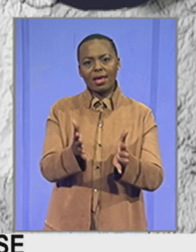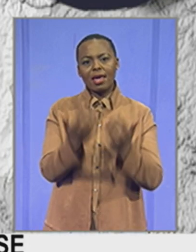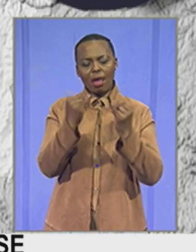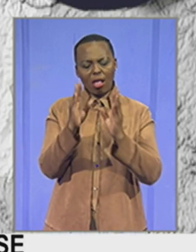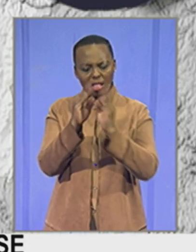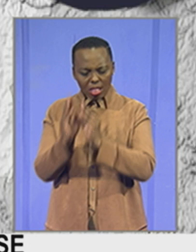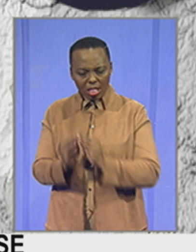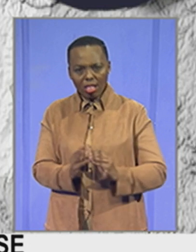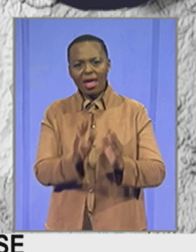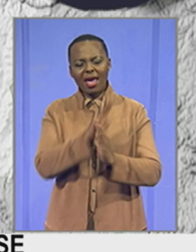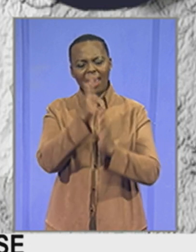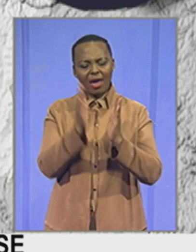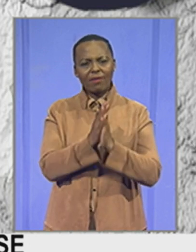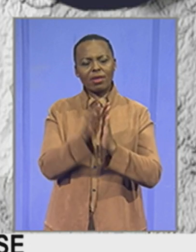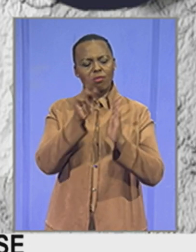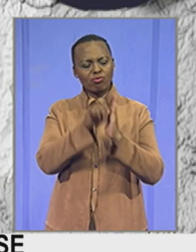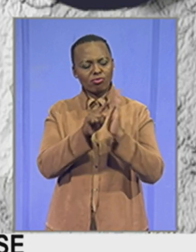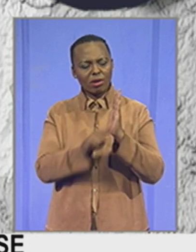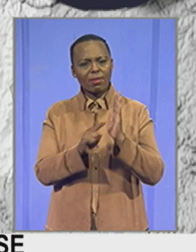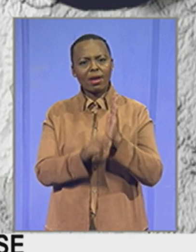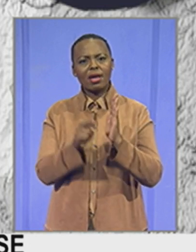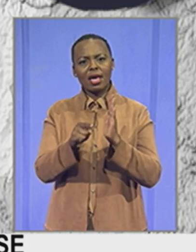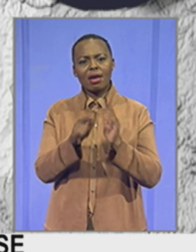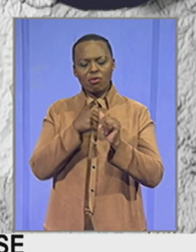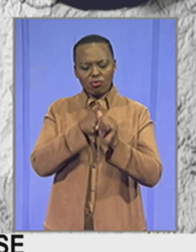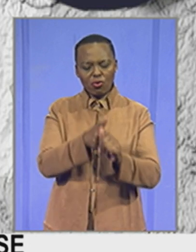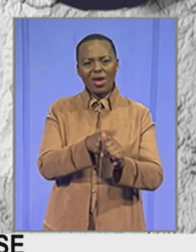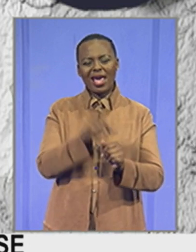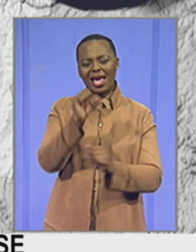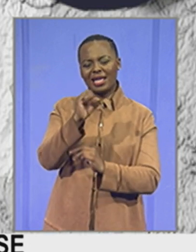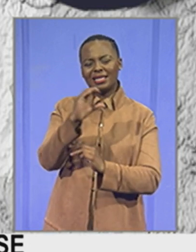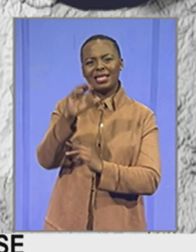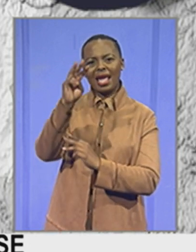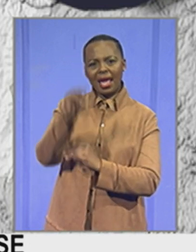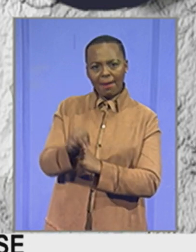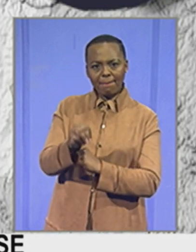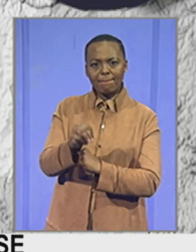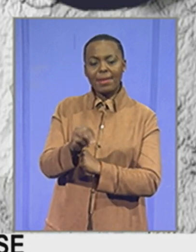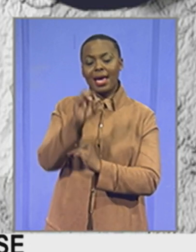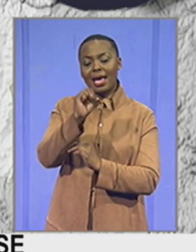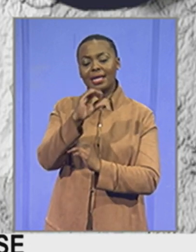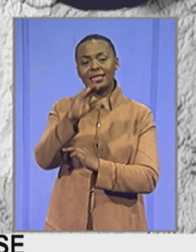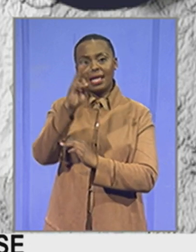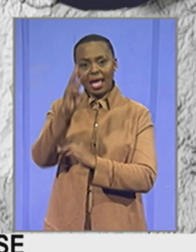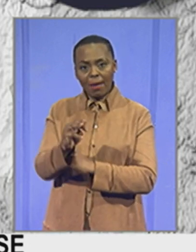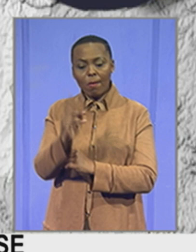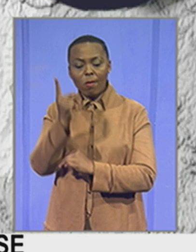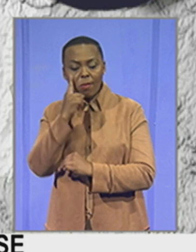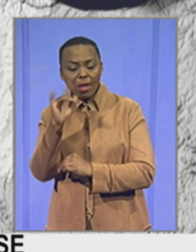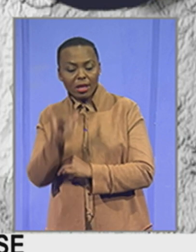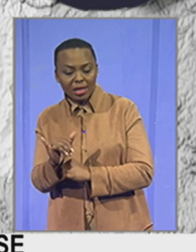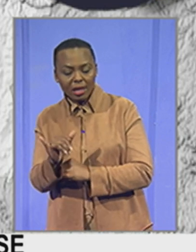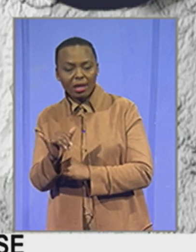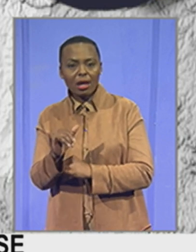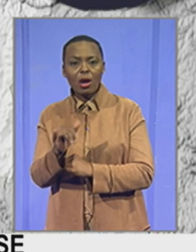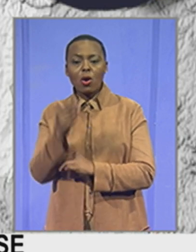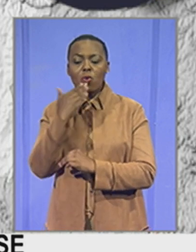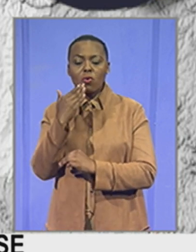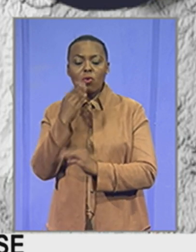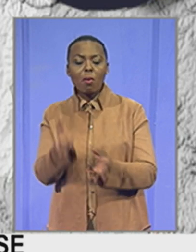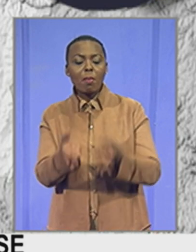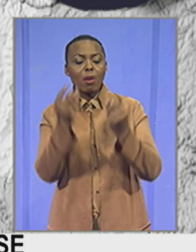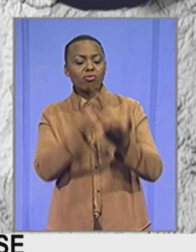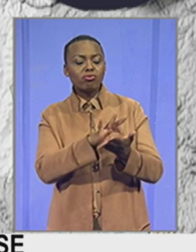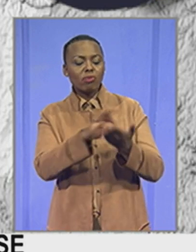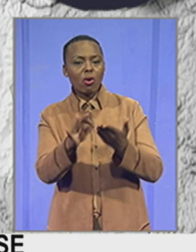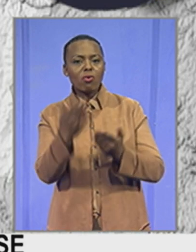puso kgotsa supply chain management processes e rile fa sna e sala morago yo o fentseng thebolo e